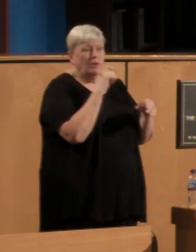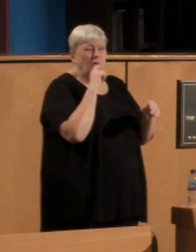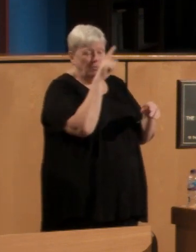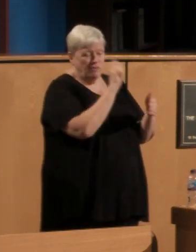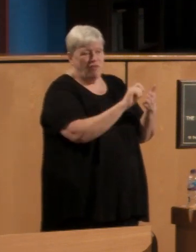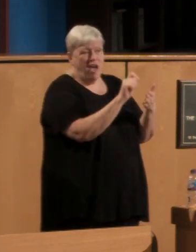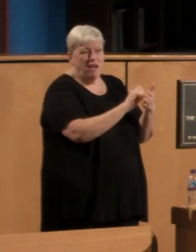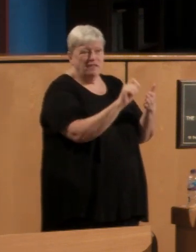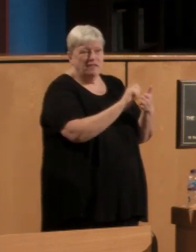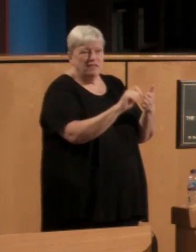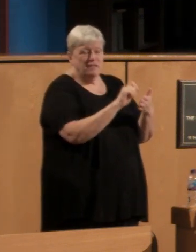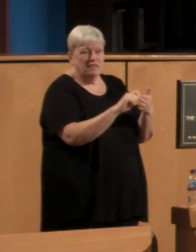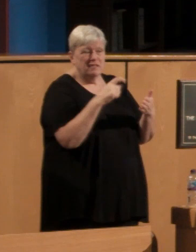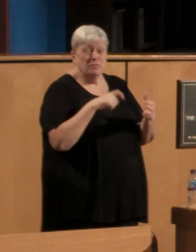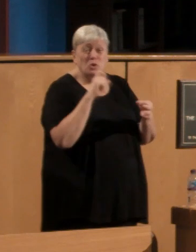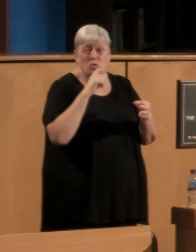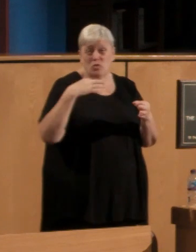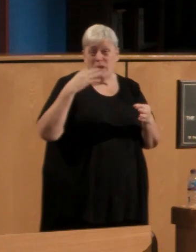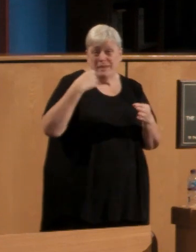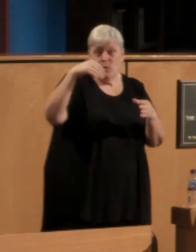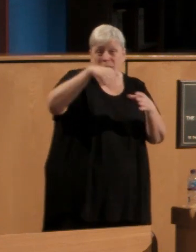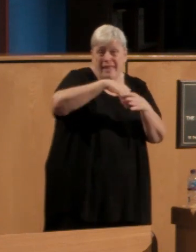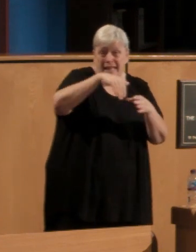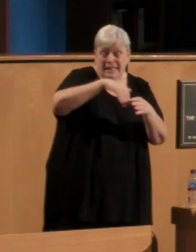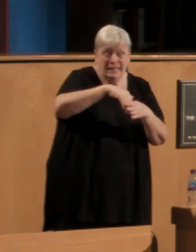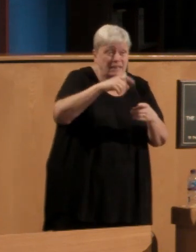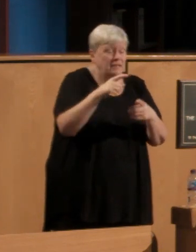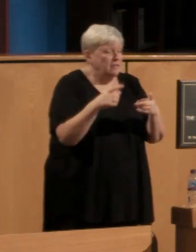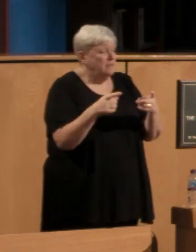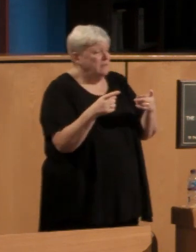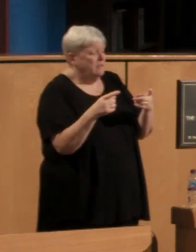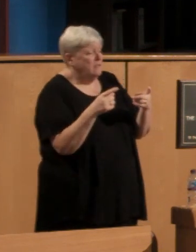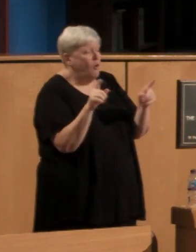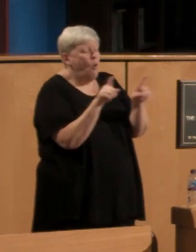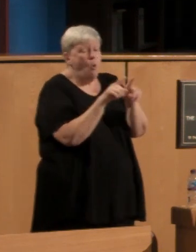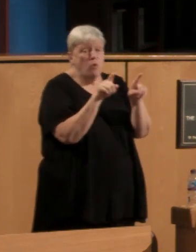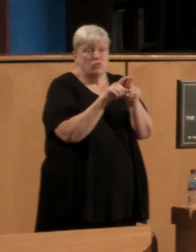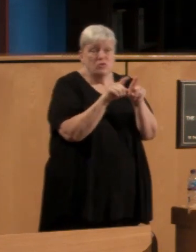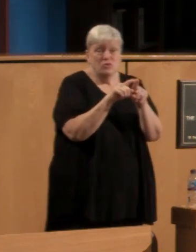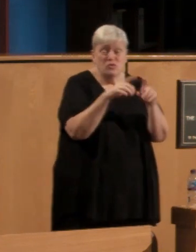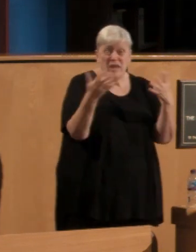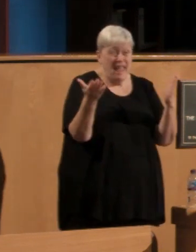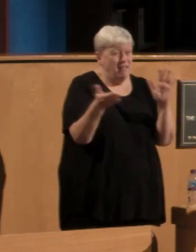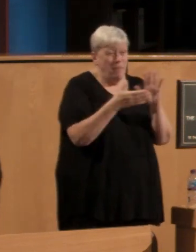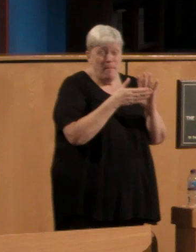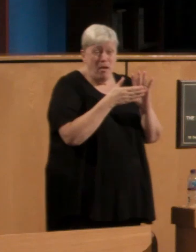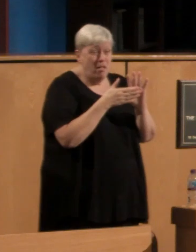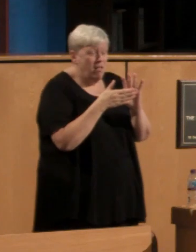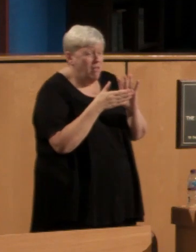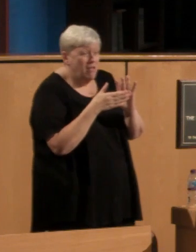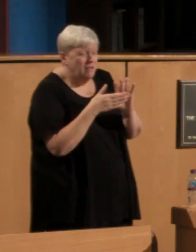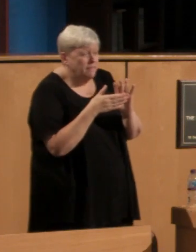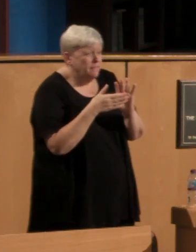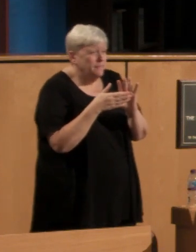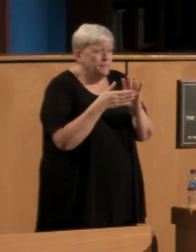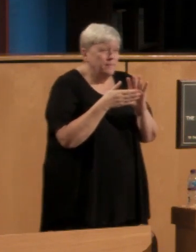it, who you might find represented within it. I think also, like any label, it is,